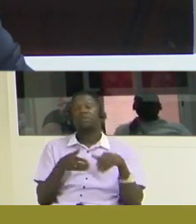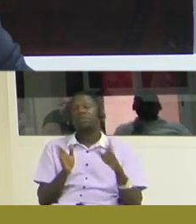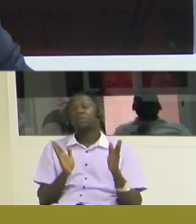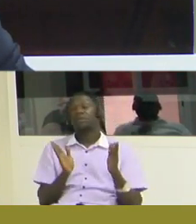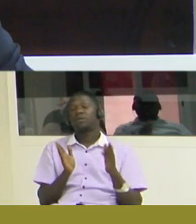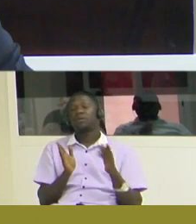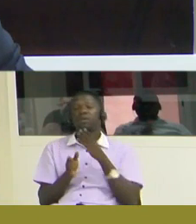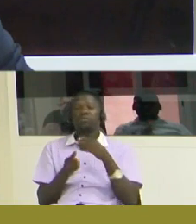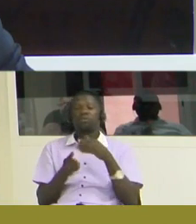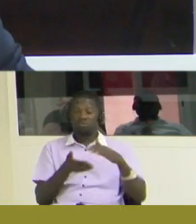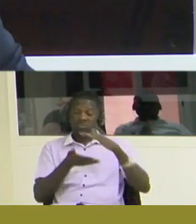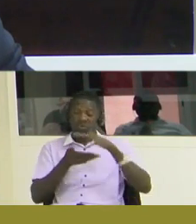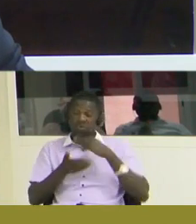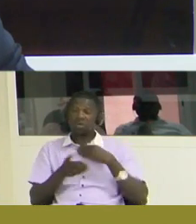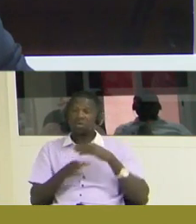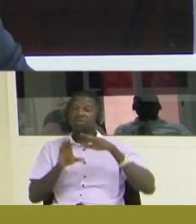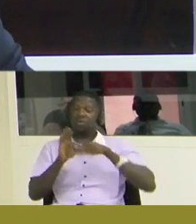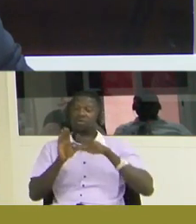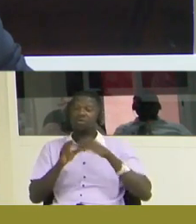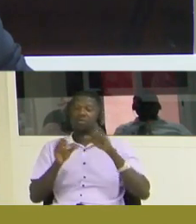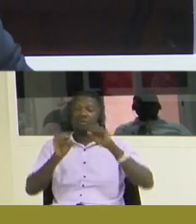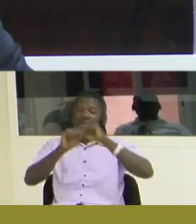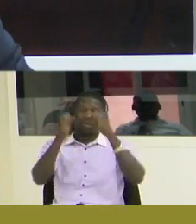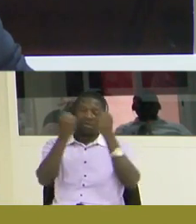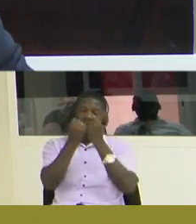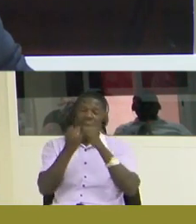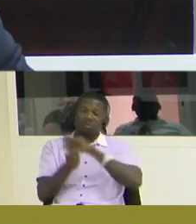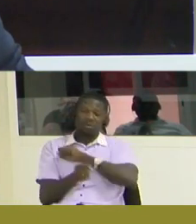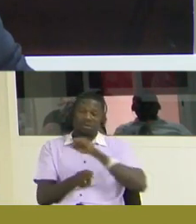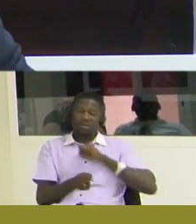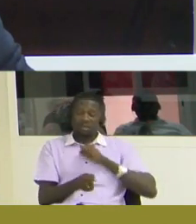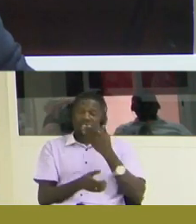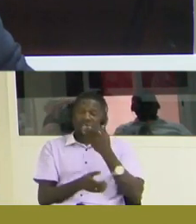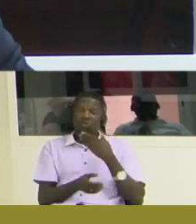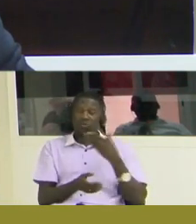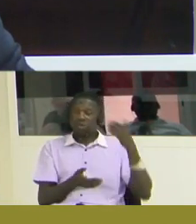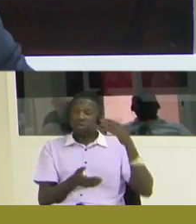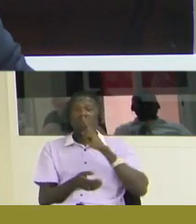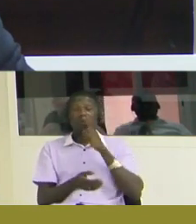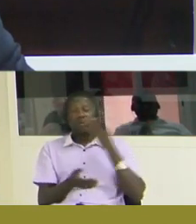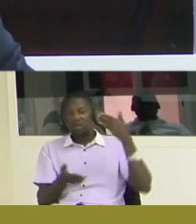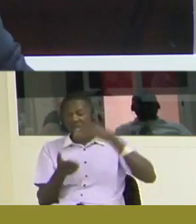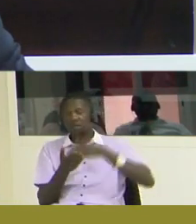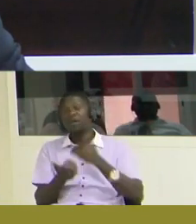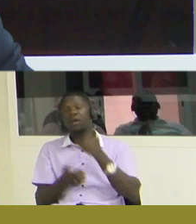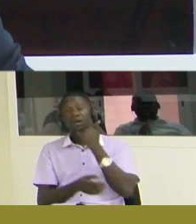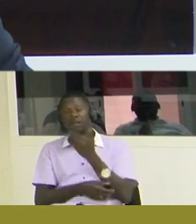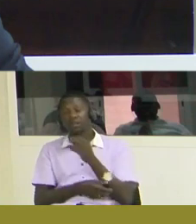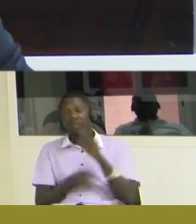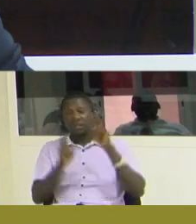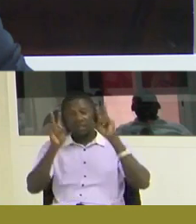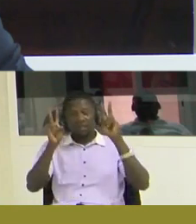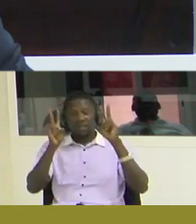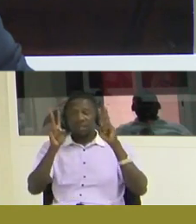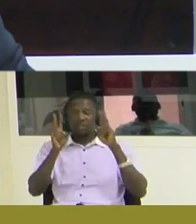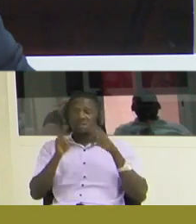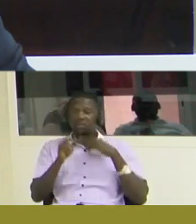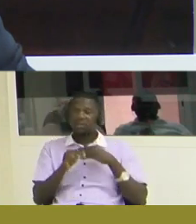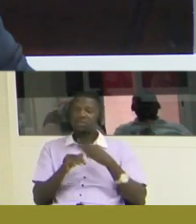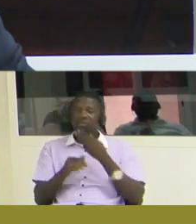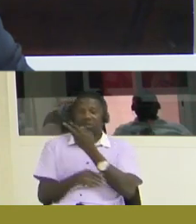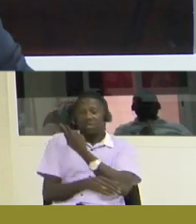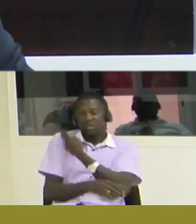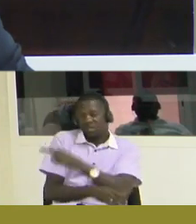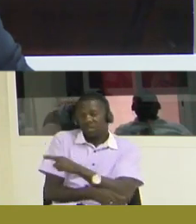members of society themselves who came and asked yeah I am a to retire